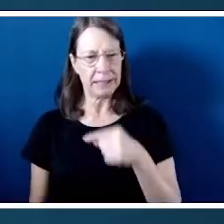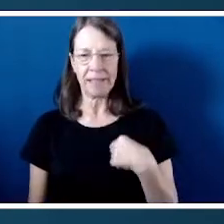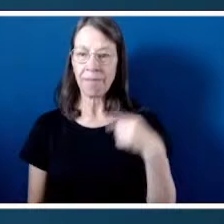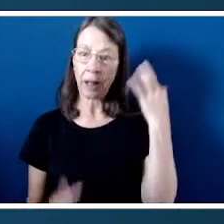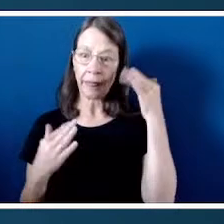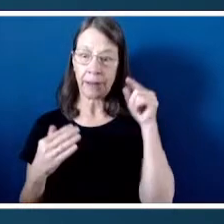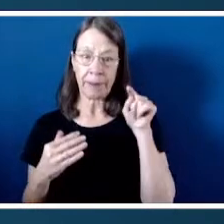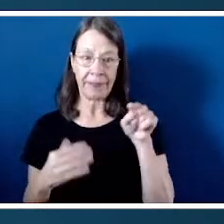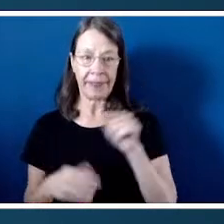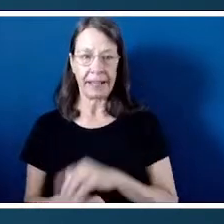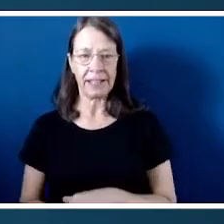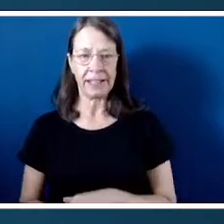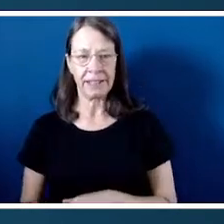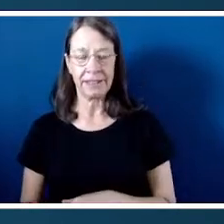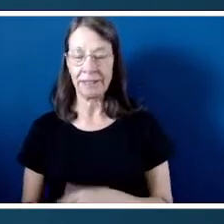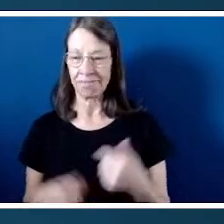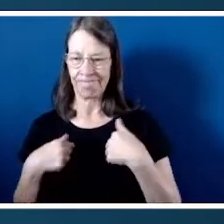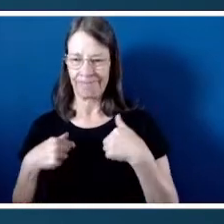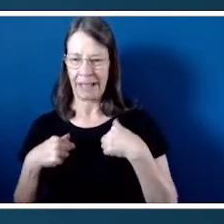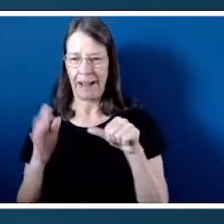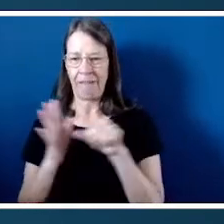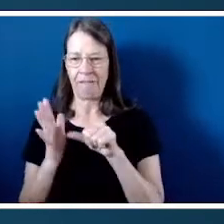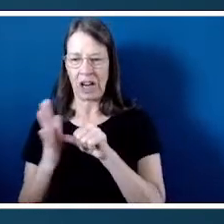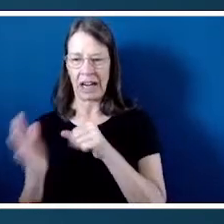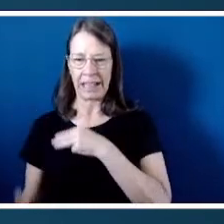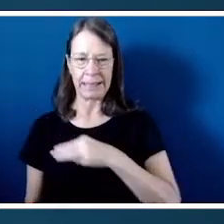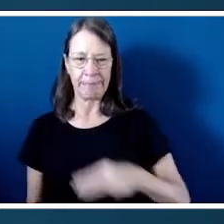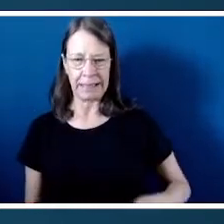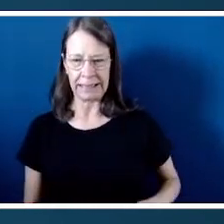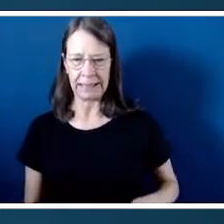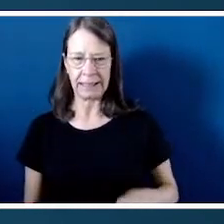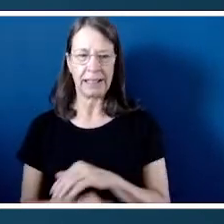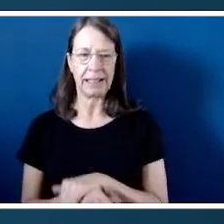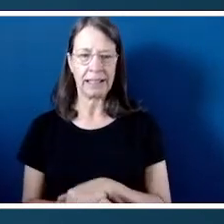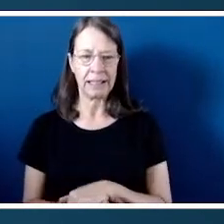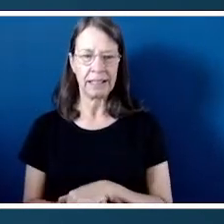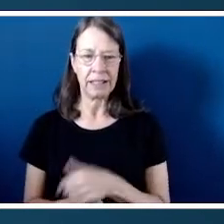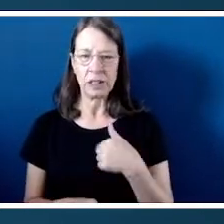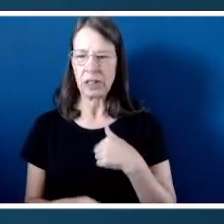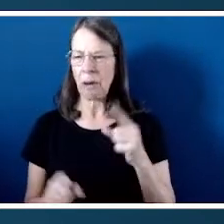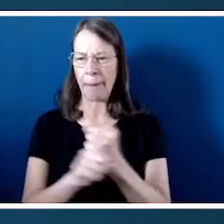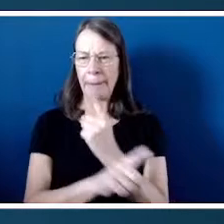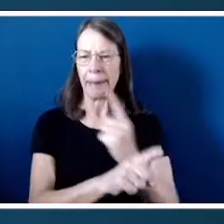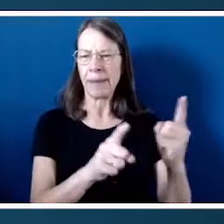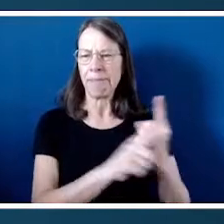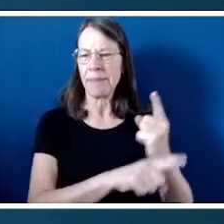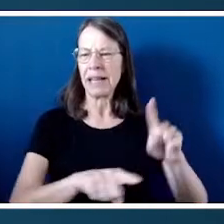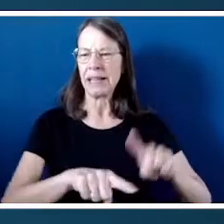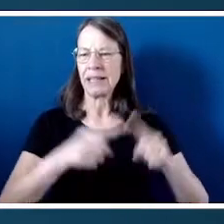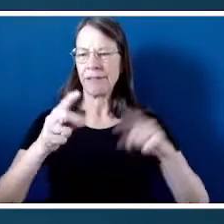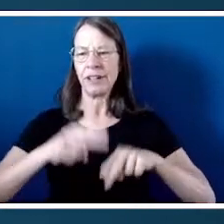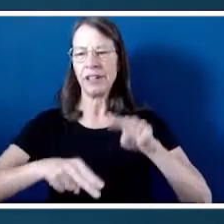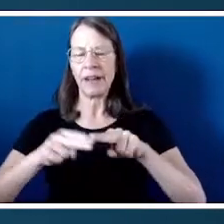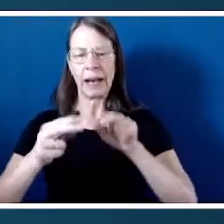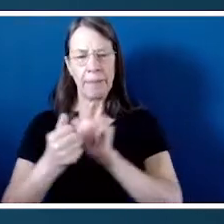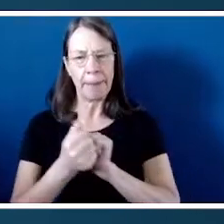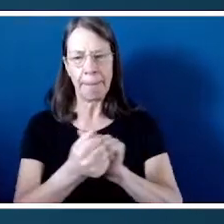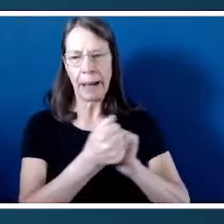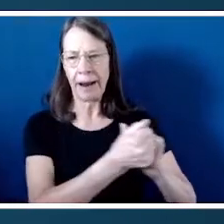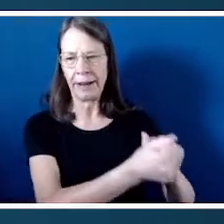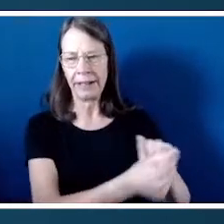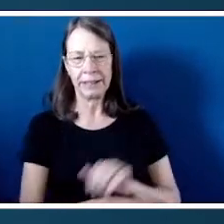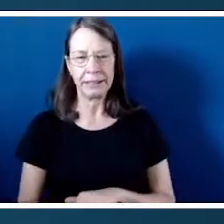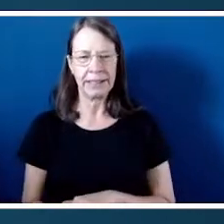As a finance minister, I can tell you that I meet development partners throughout the day. I may start my day